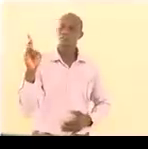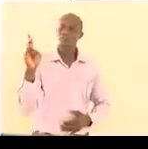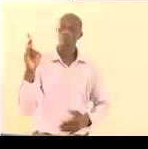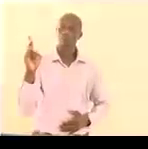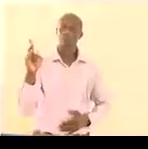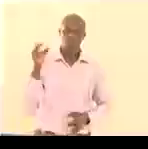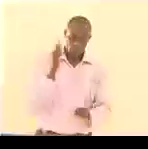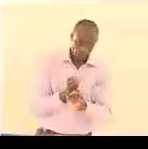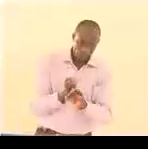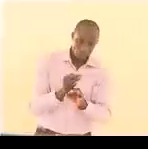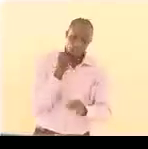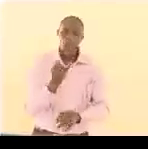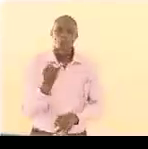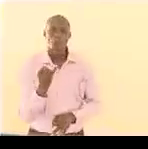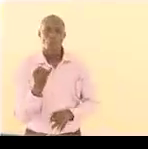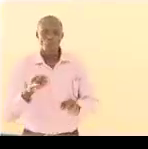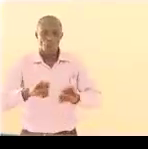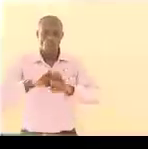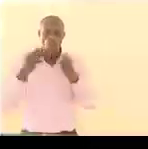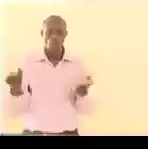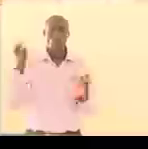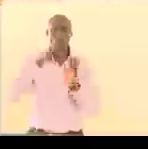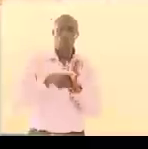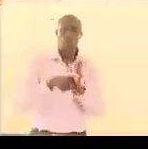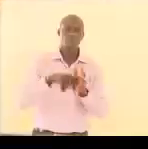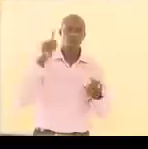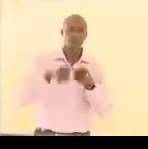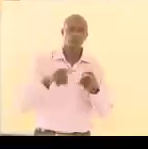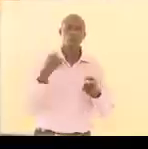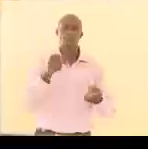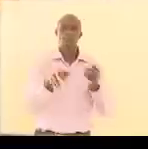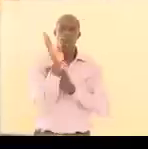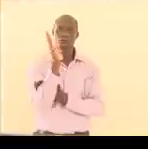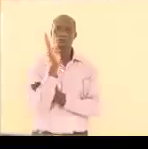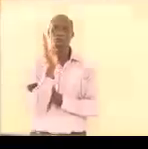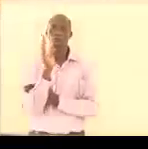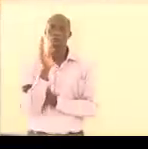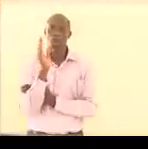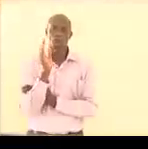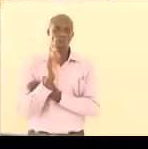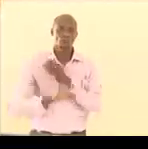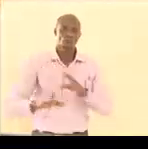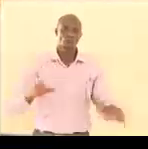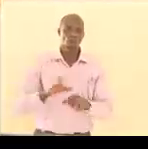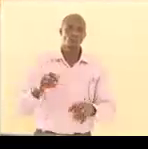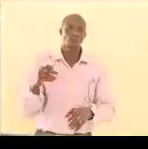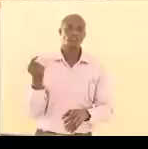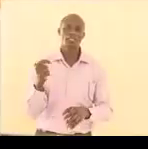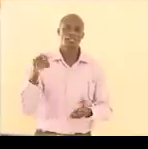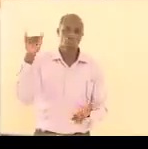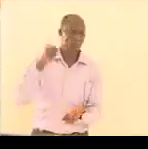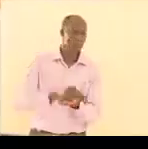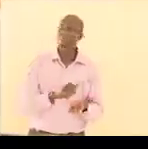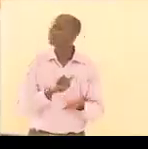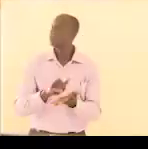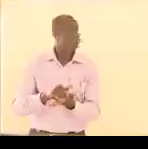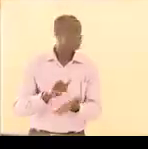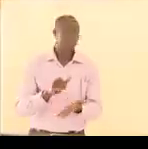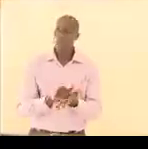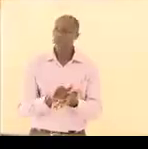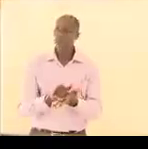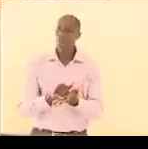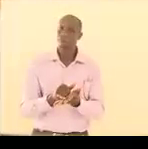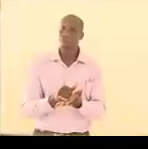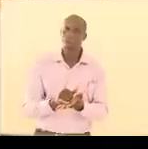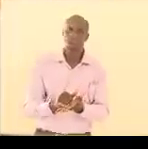Luke 17:5-6. Faith is openness to the God who does the impossible. By faith,